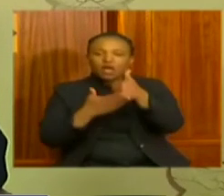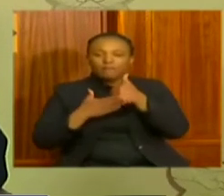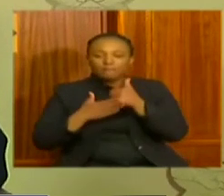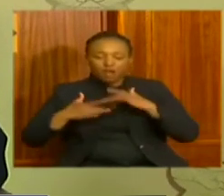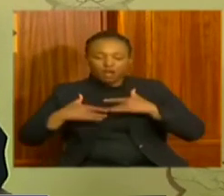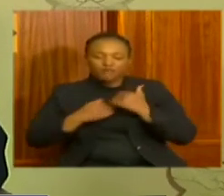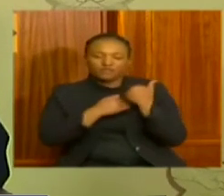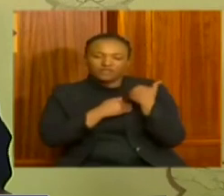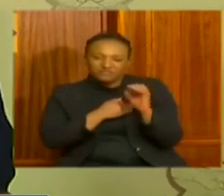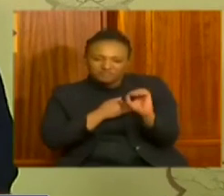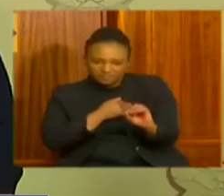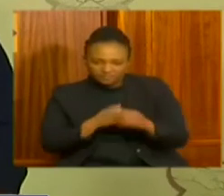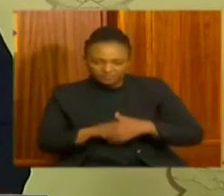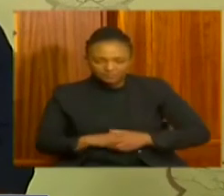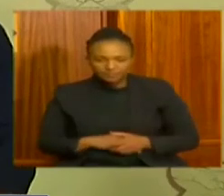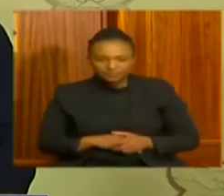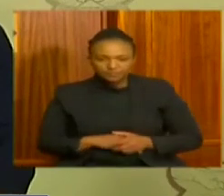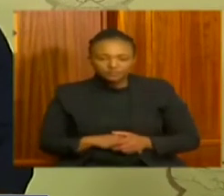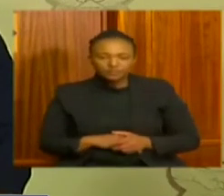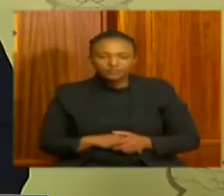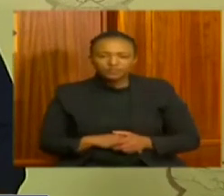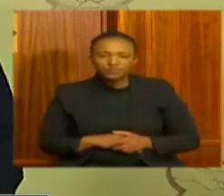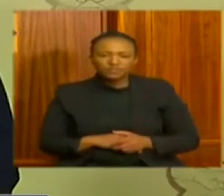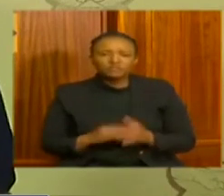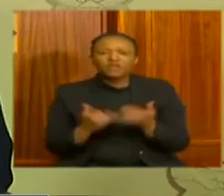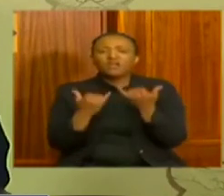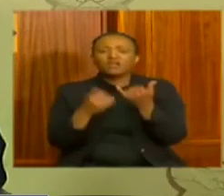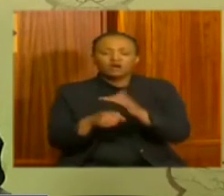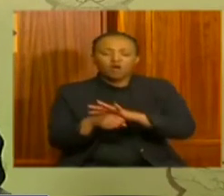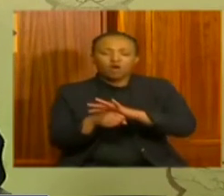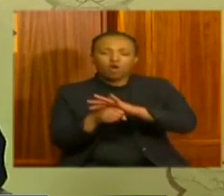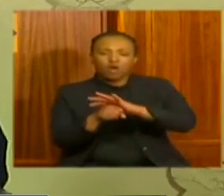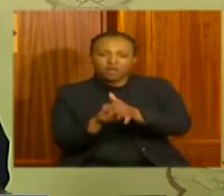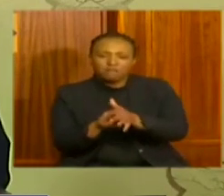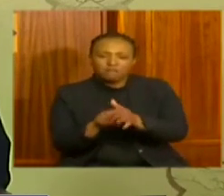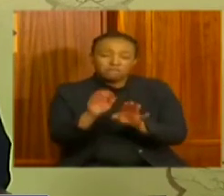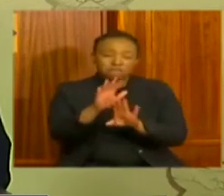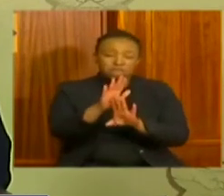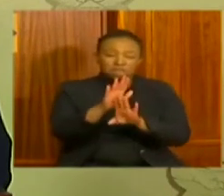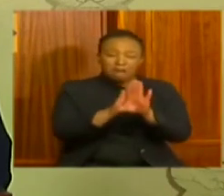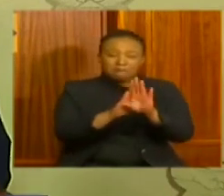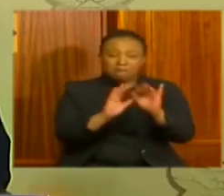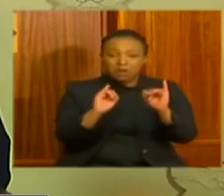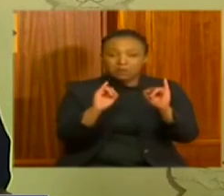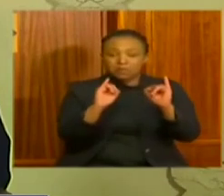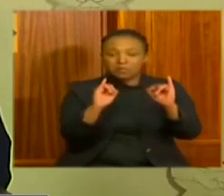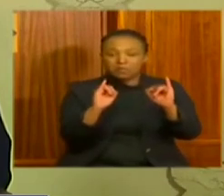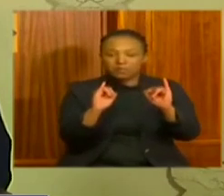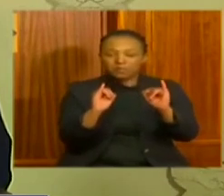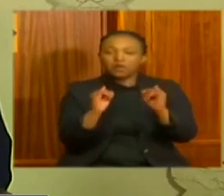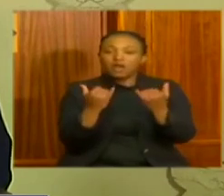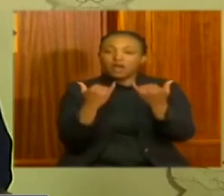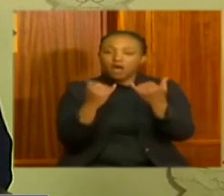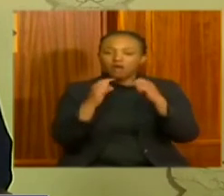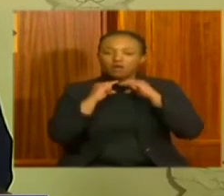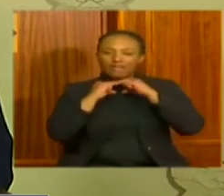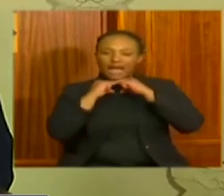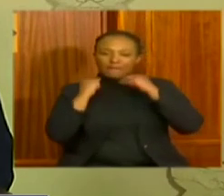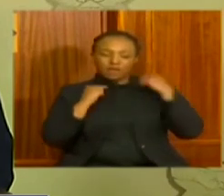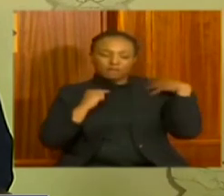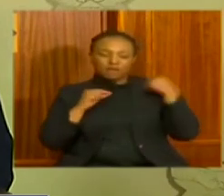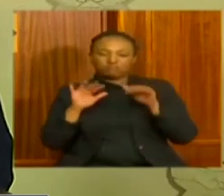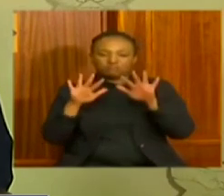In view of the rising infections, the Cabinet has therefore decided to move the